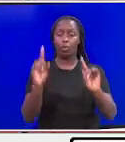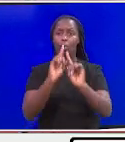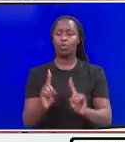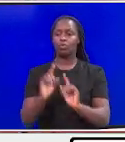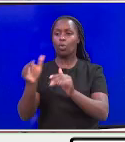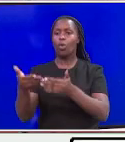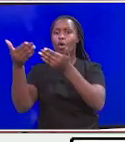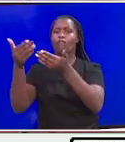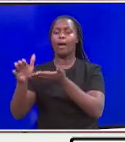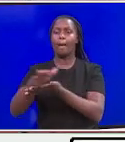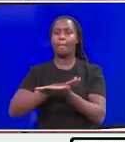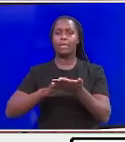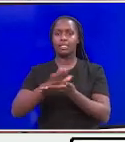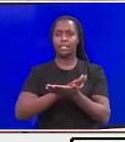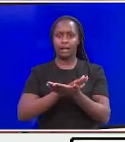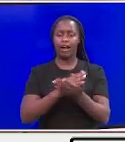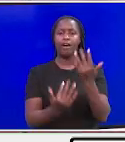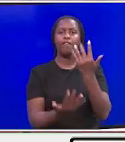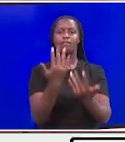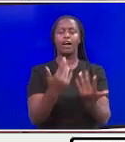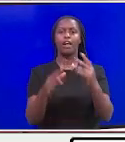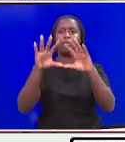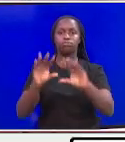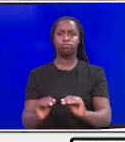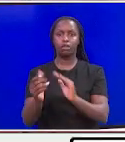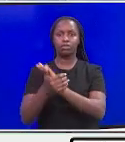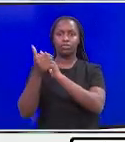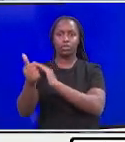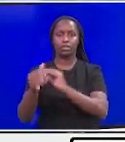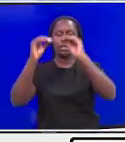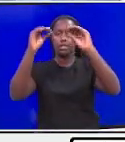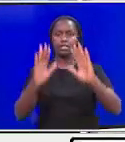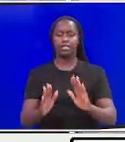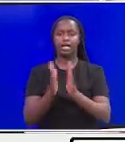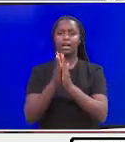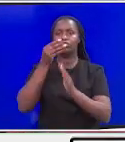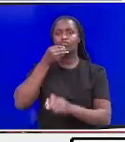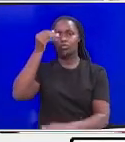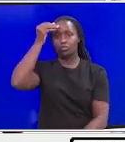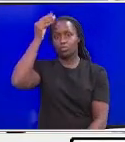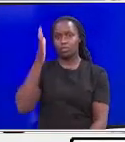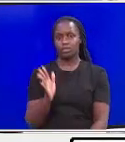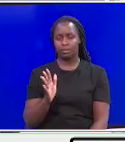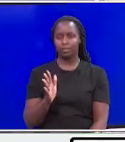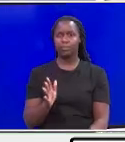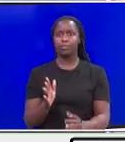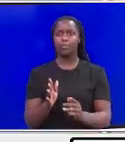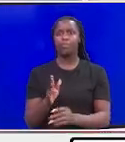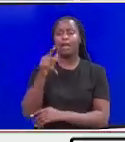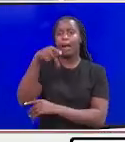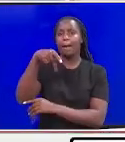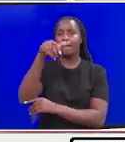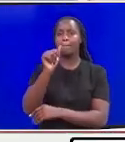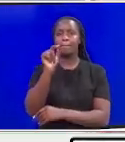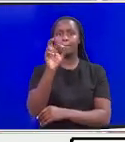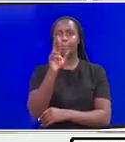ile basic firefighting skills wale watoto na walimu. On his part, Narok's Governor Patrick